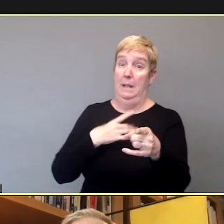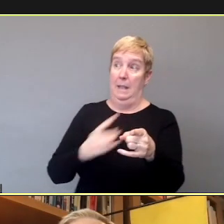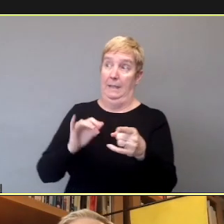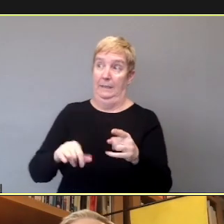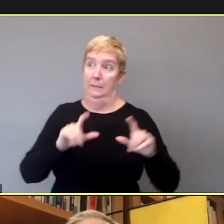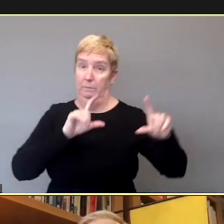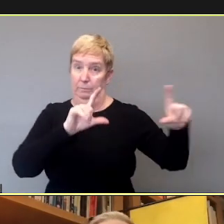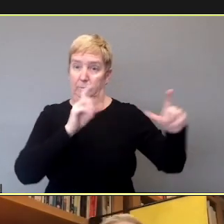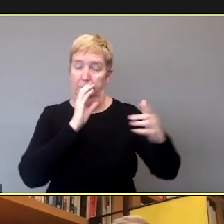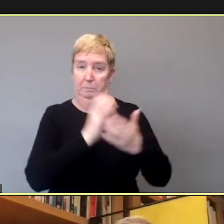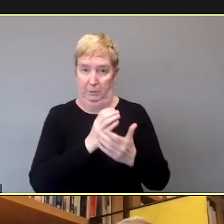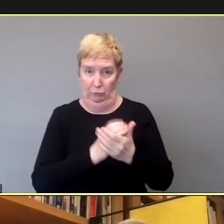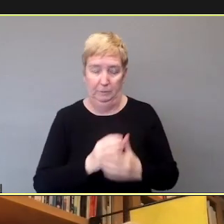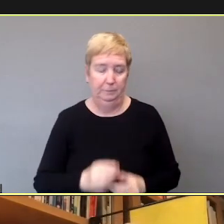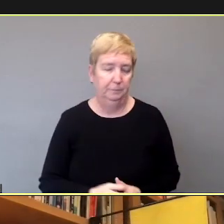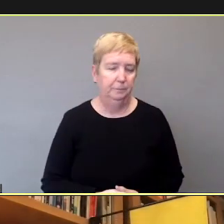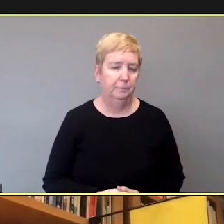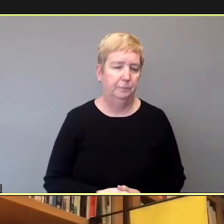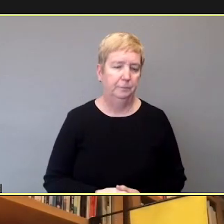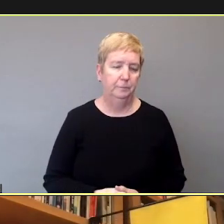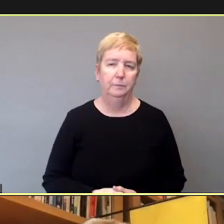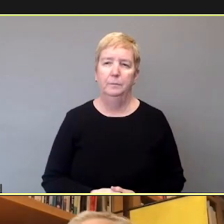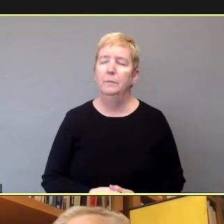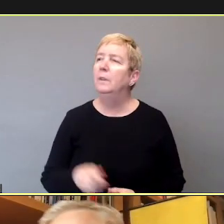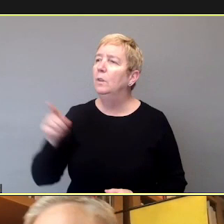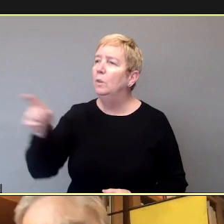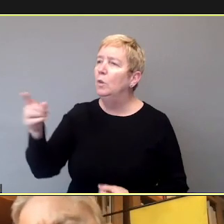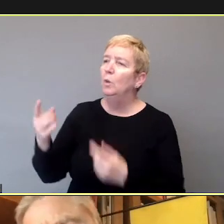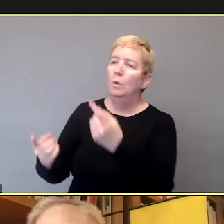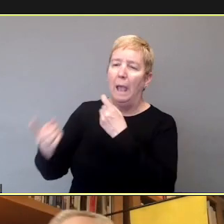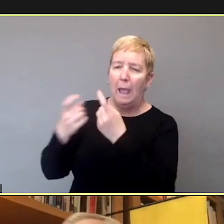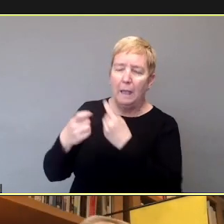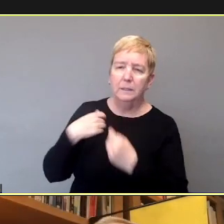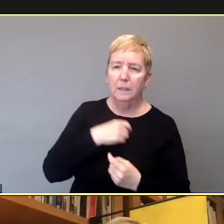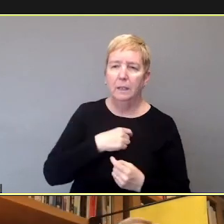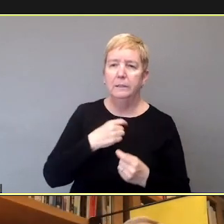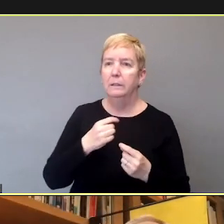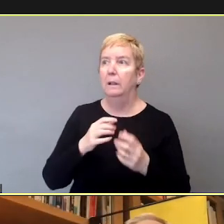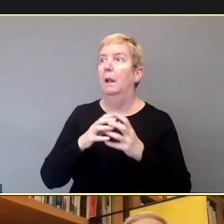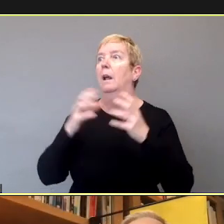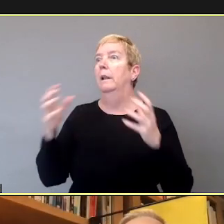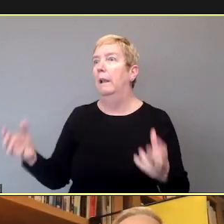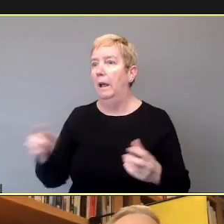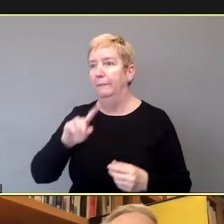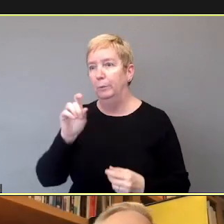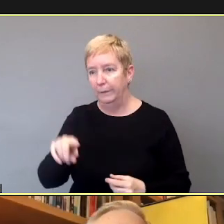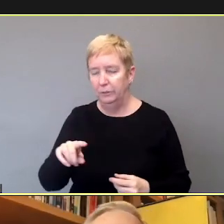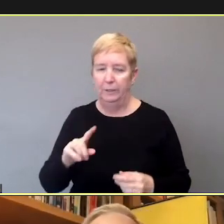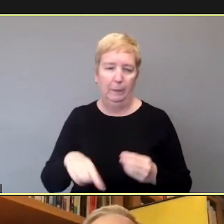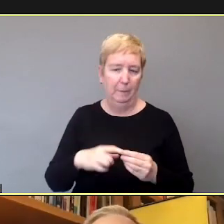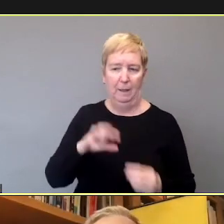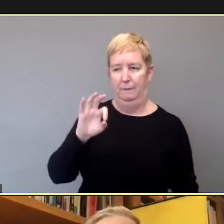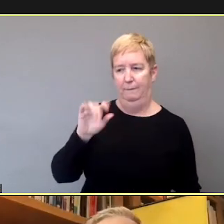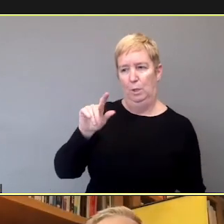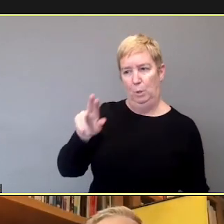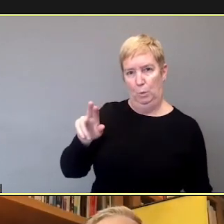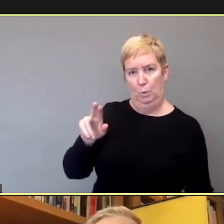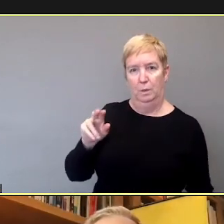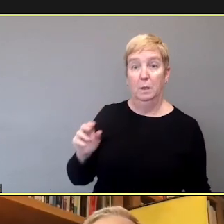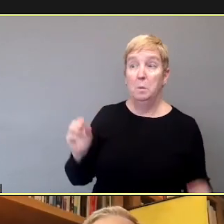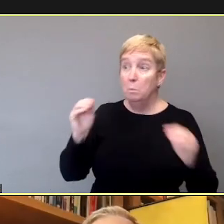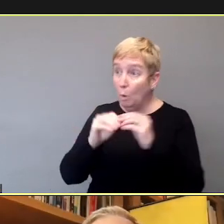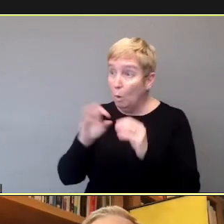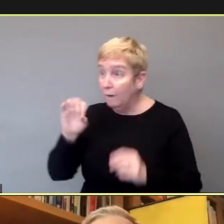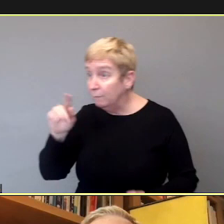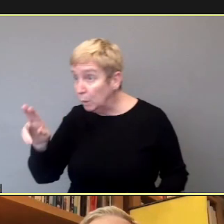It's one that you can use. You asked us a lot of questions in the fall about the flu. Are we seeing more of the flu? And you can see we had very